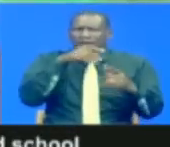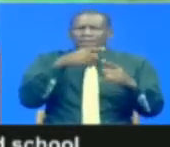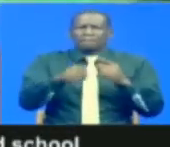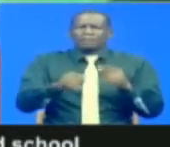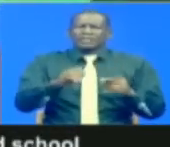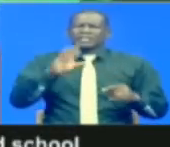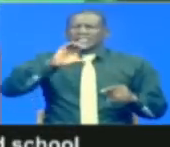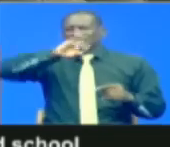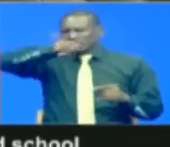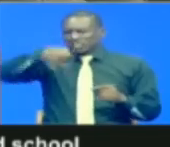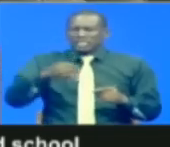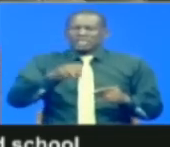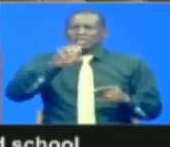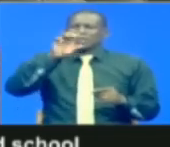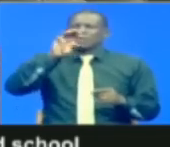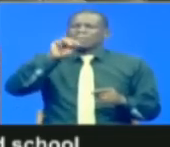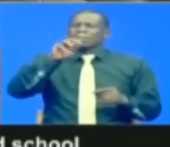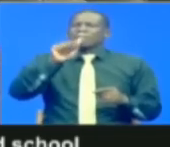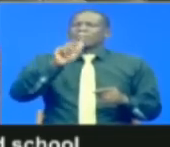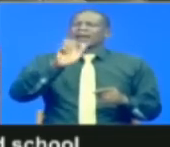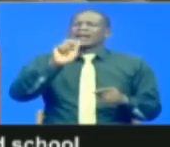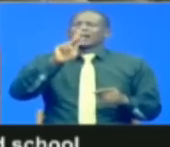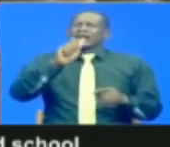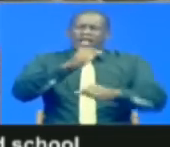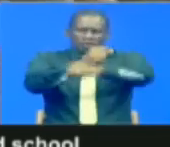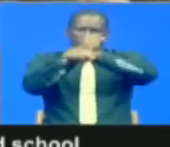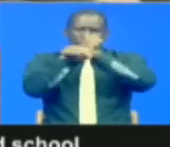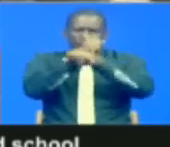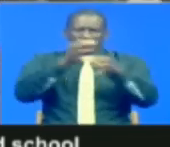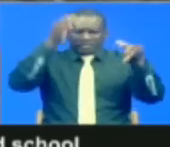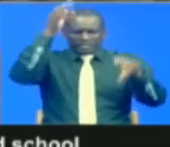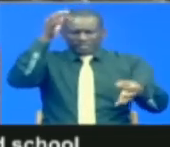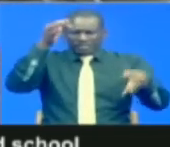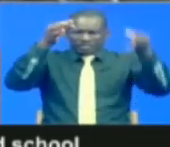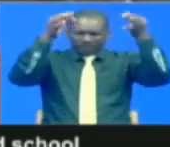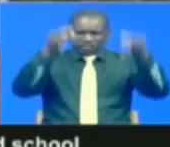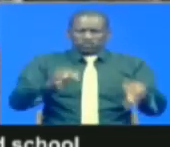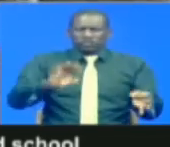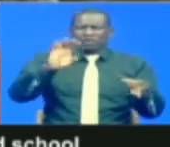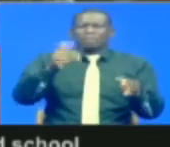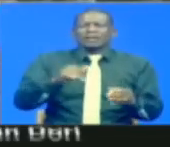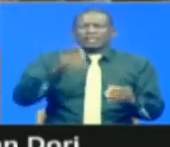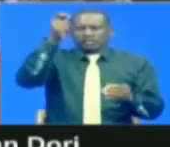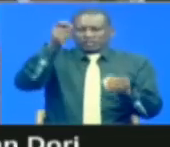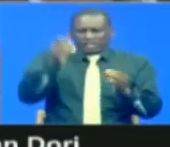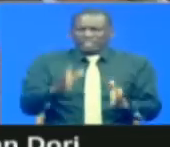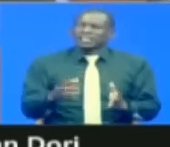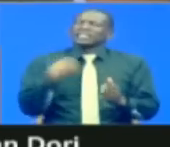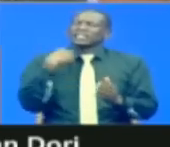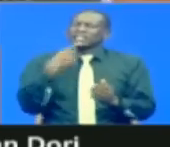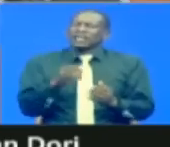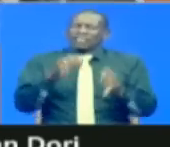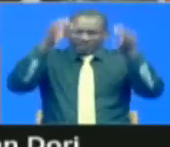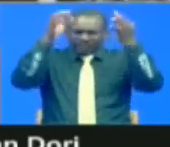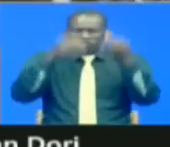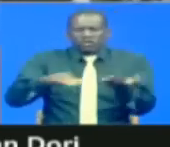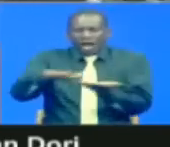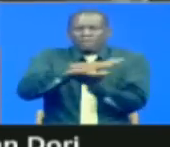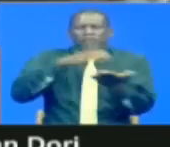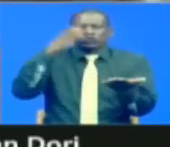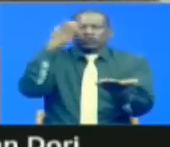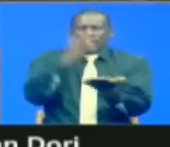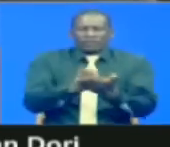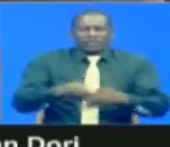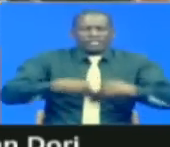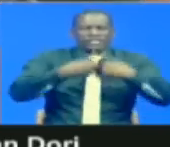Justice David Maraga has defended decisions reached by judges, arguing that they are based on evidences presented before courts.